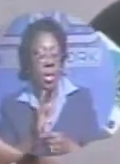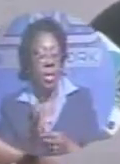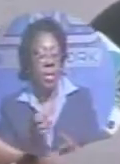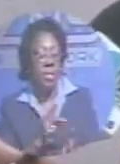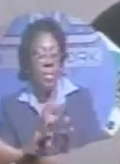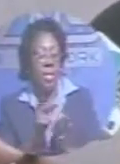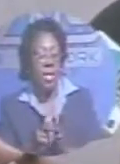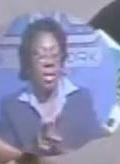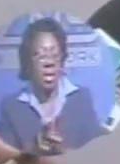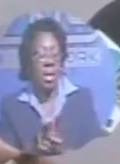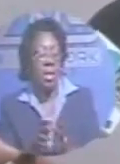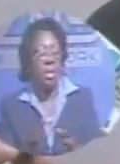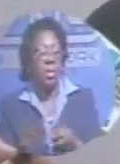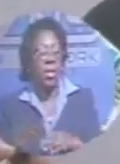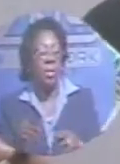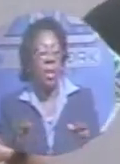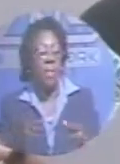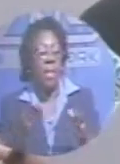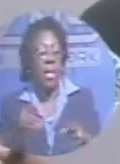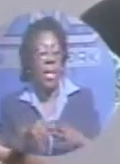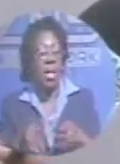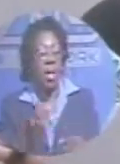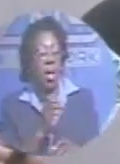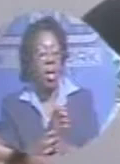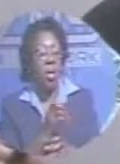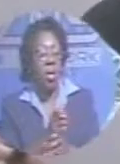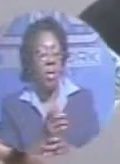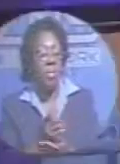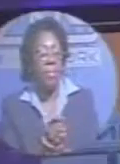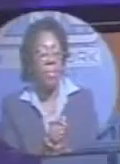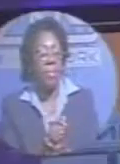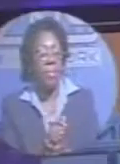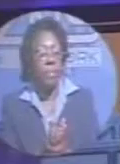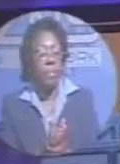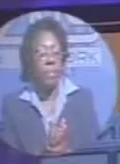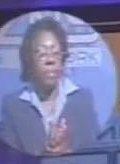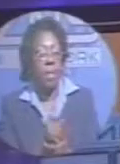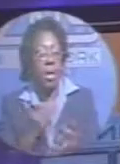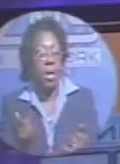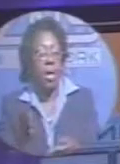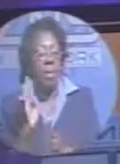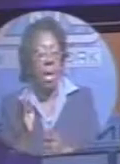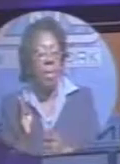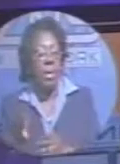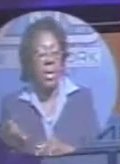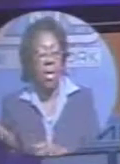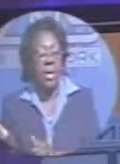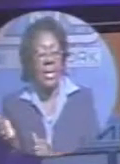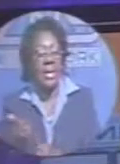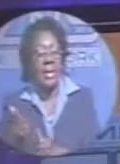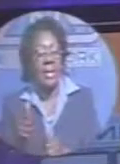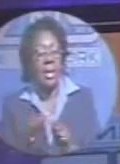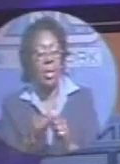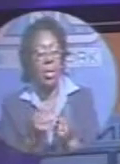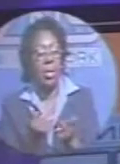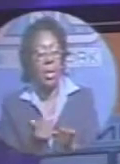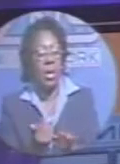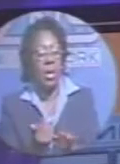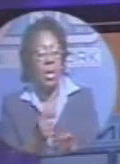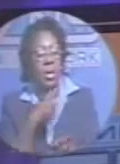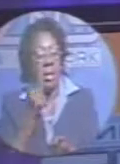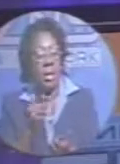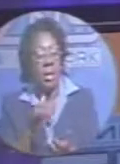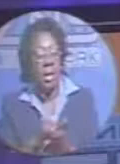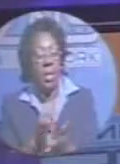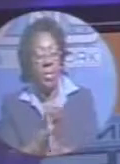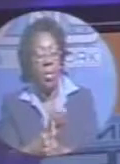It's going to be a big thing in my career, these tournaments. Now, Bahamas Lawn Tennis Association President Deron Donaldson says he's